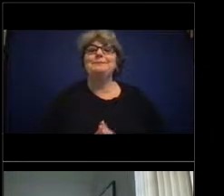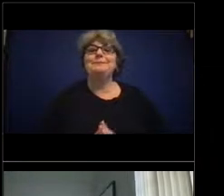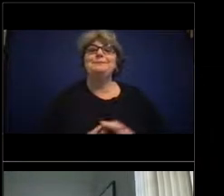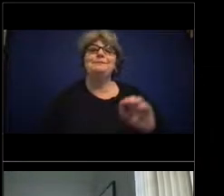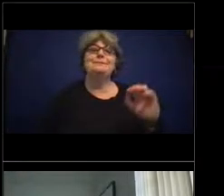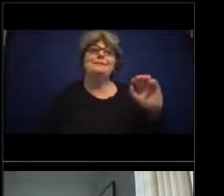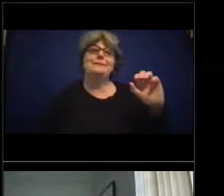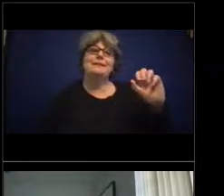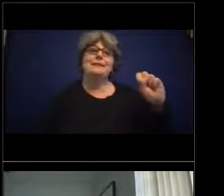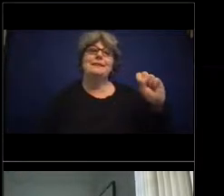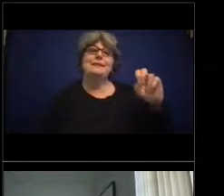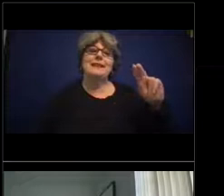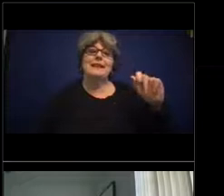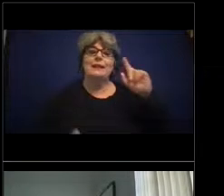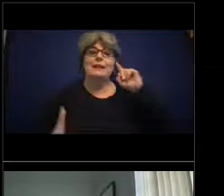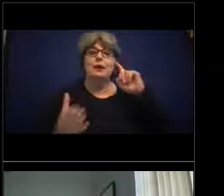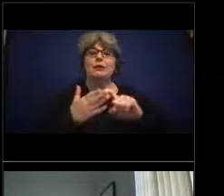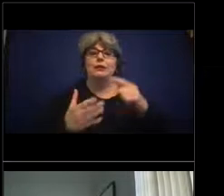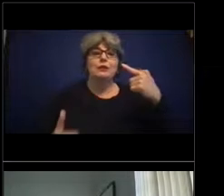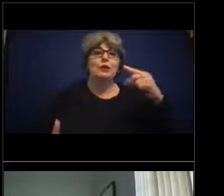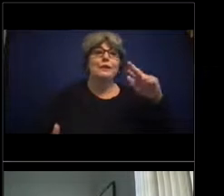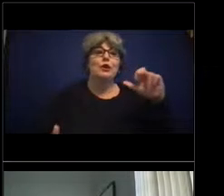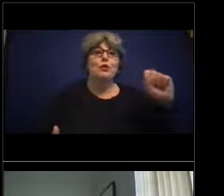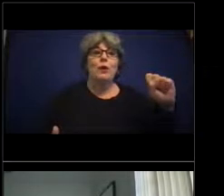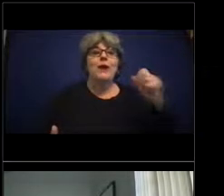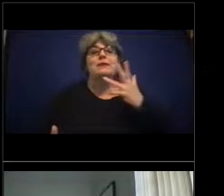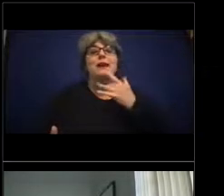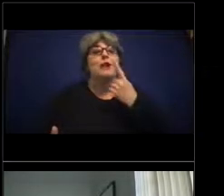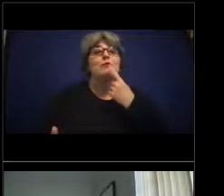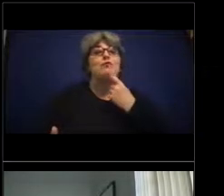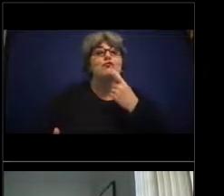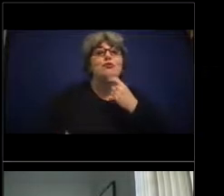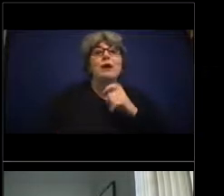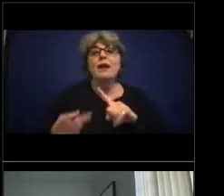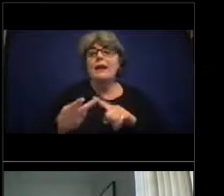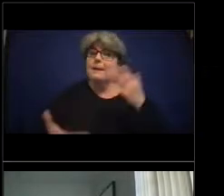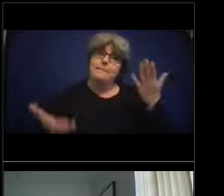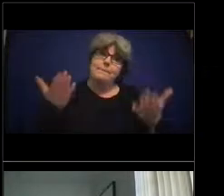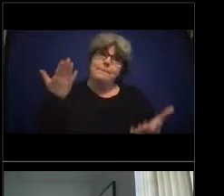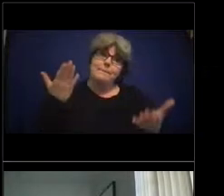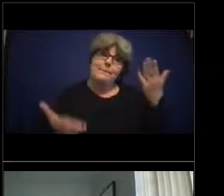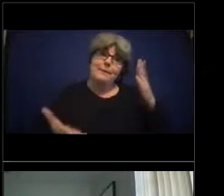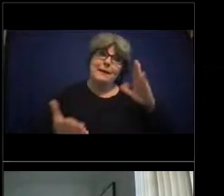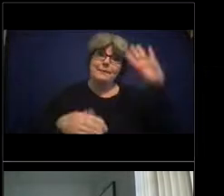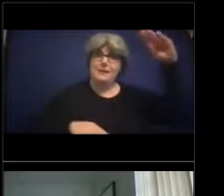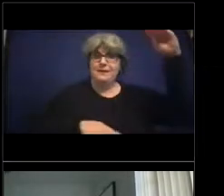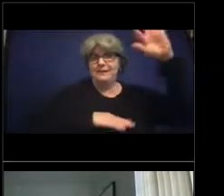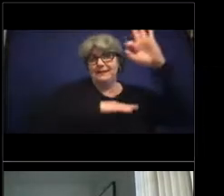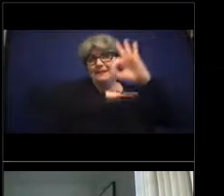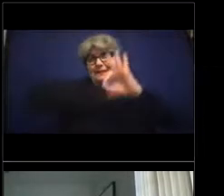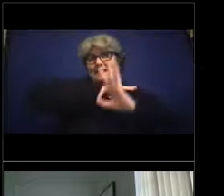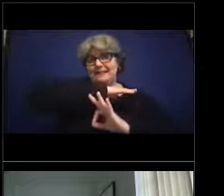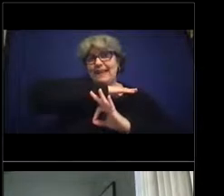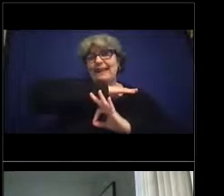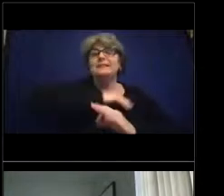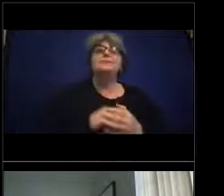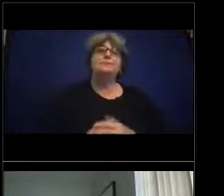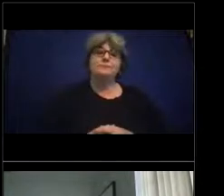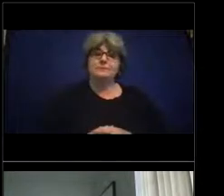says that she notices the grass is a reddish color, but maybe that's because of the sunset. So something to keep in